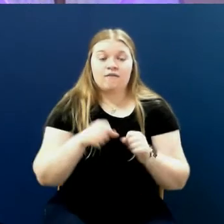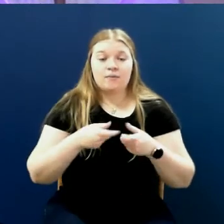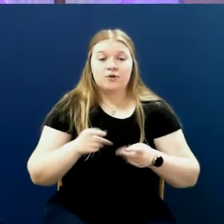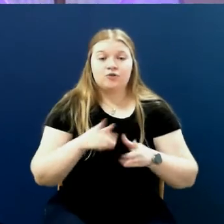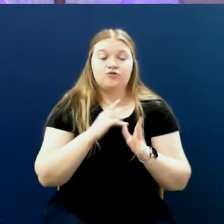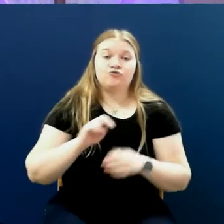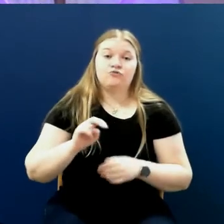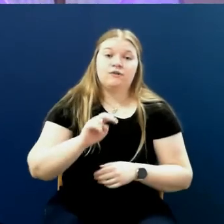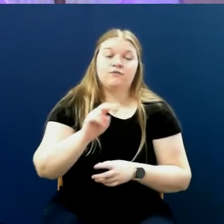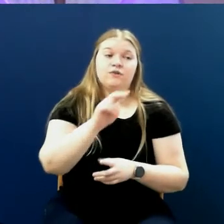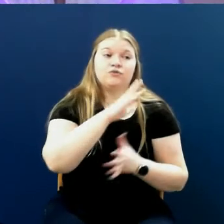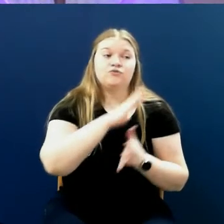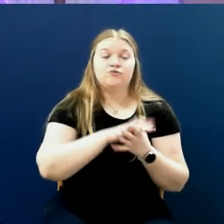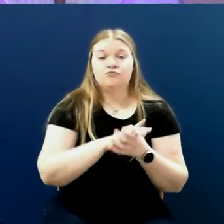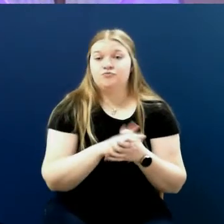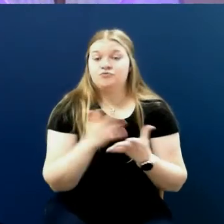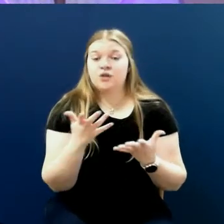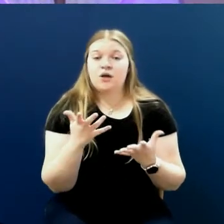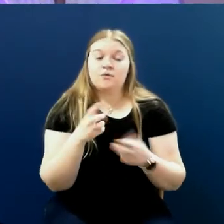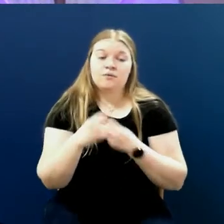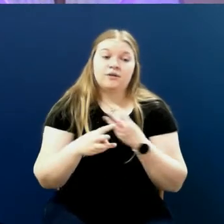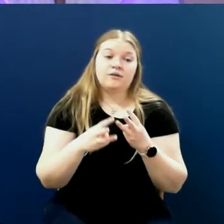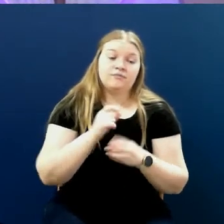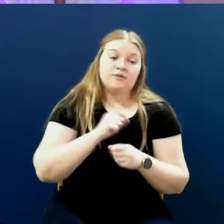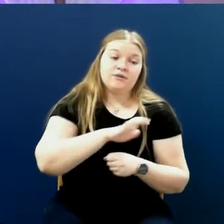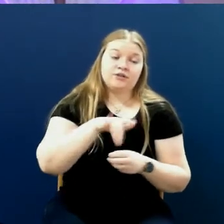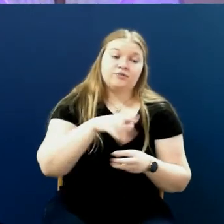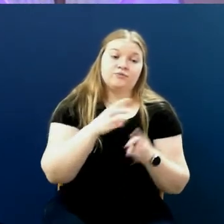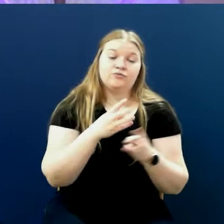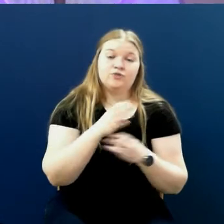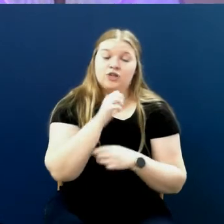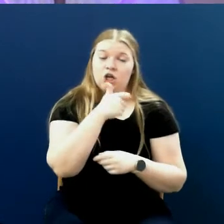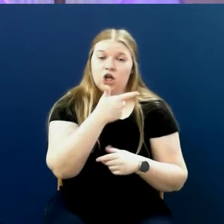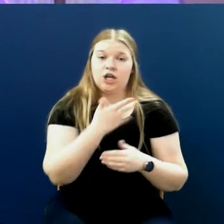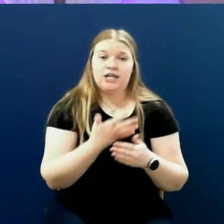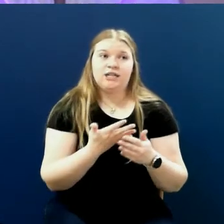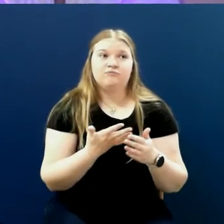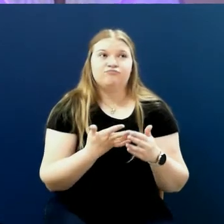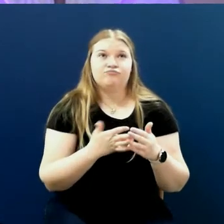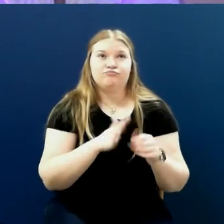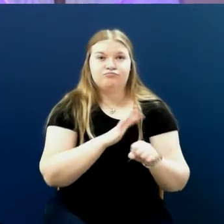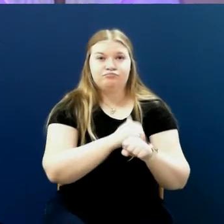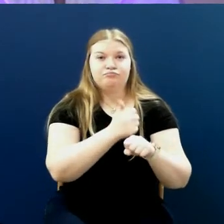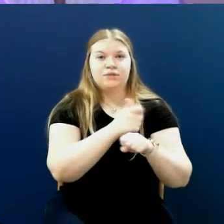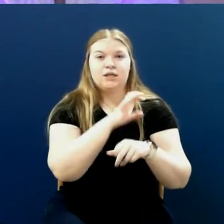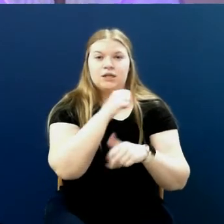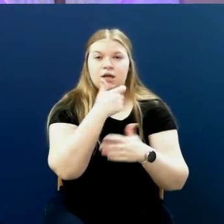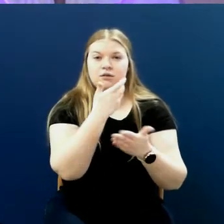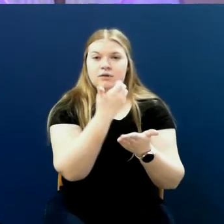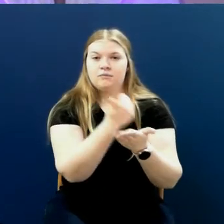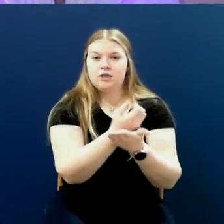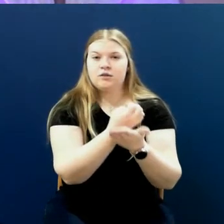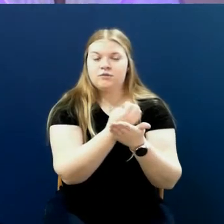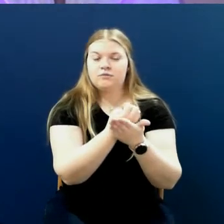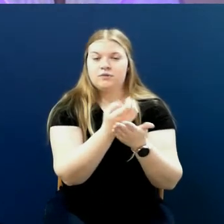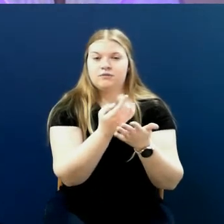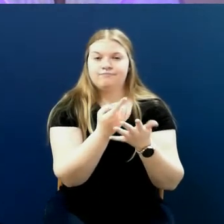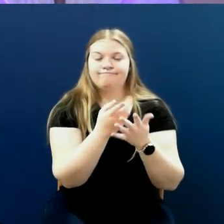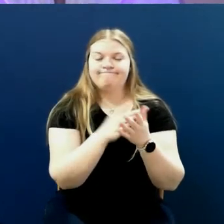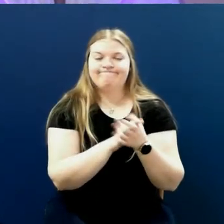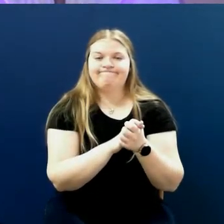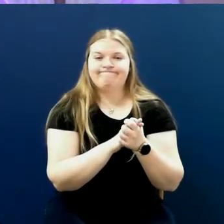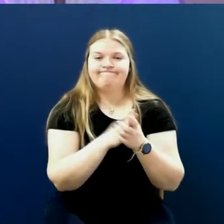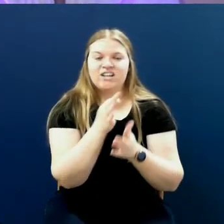travel to some places of the world that's less developed, less economically advantaged as we are here in the